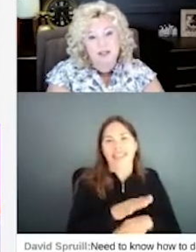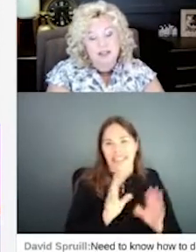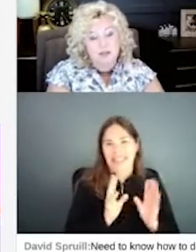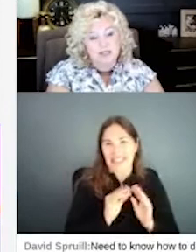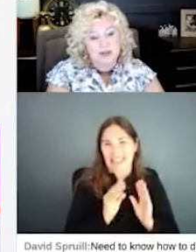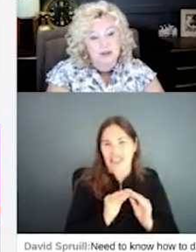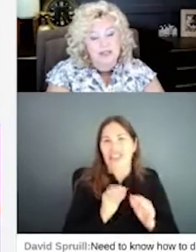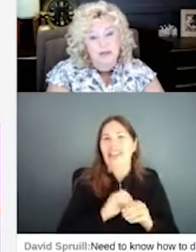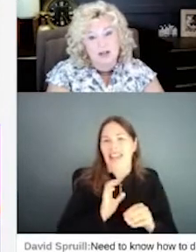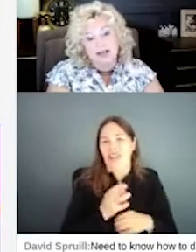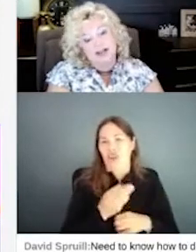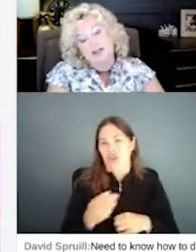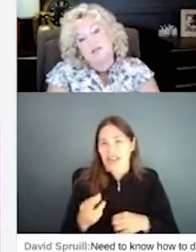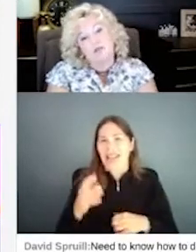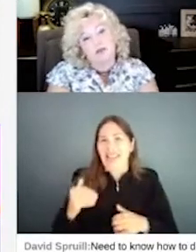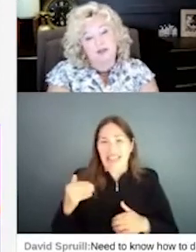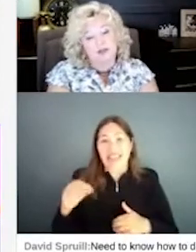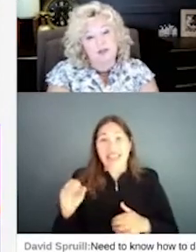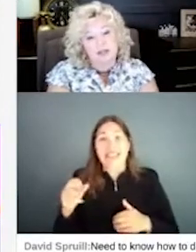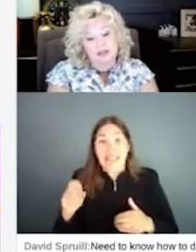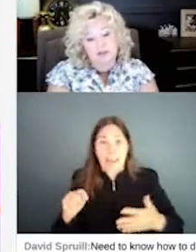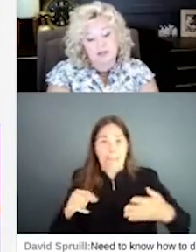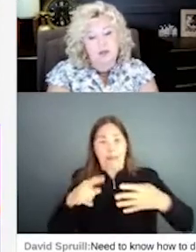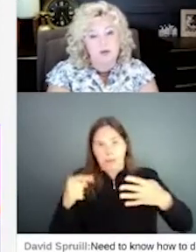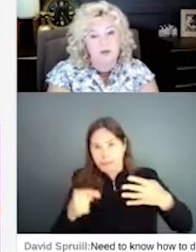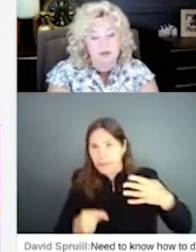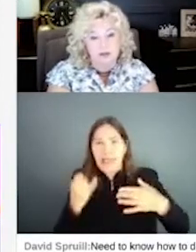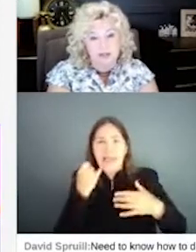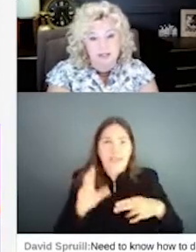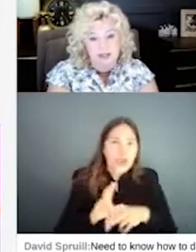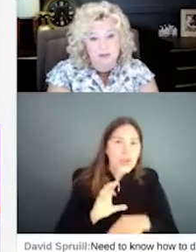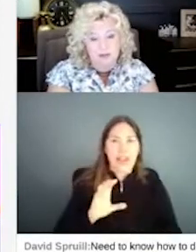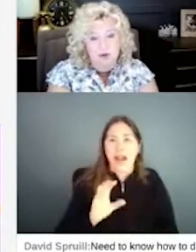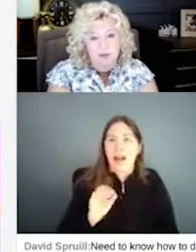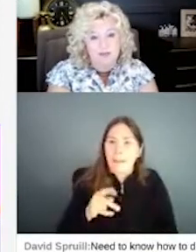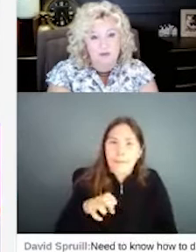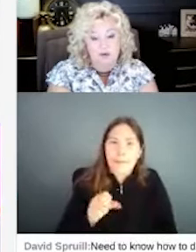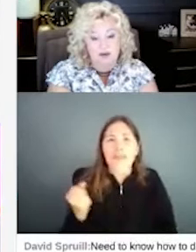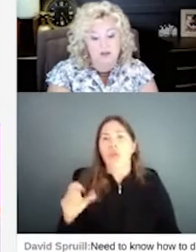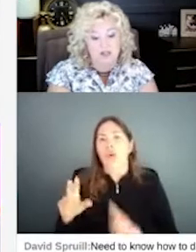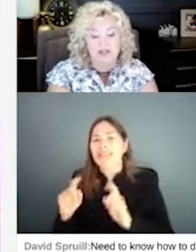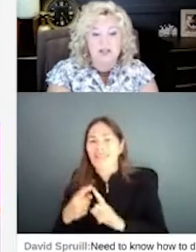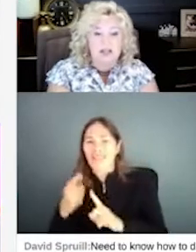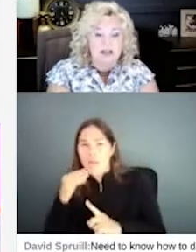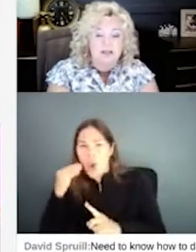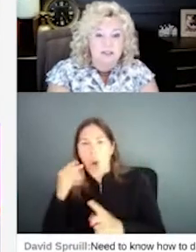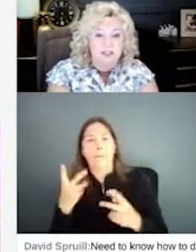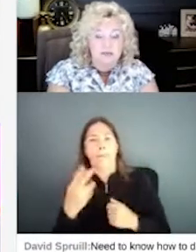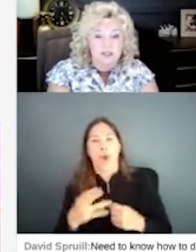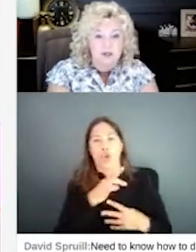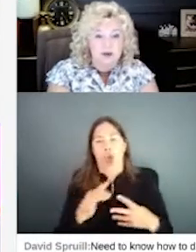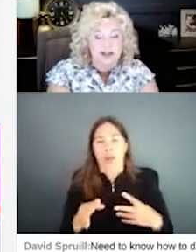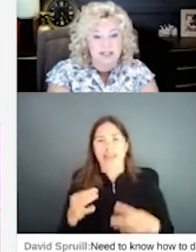my step-by-step guide, I cover whether you're using Compass or whether you're using exams from home. I give you both options. I cover